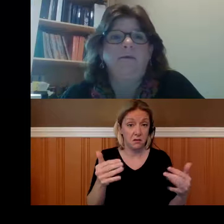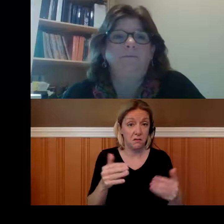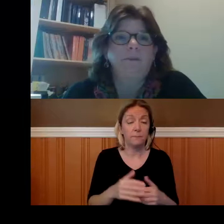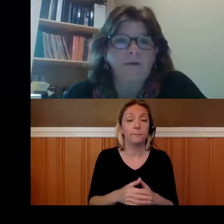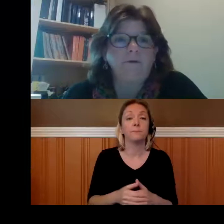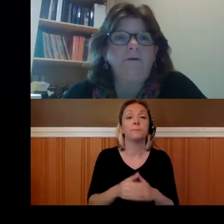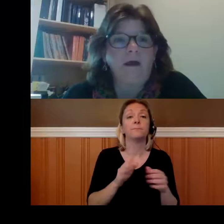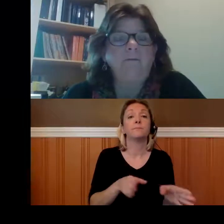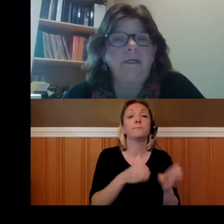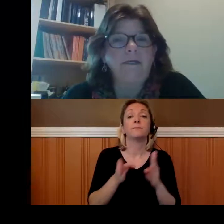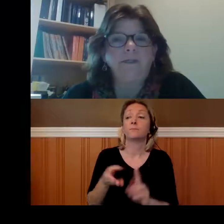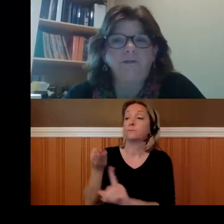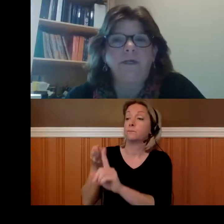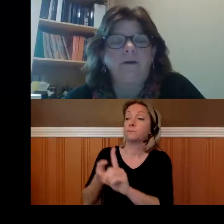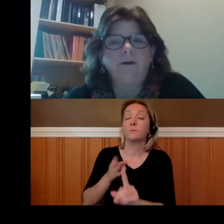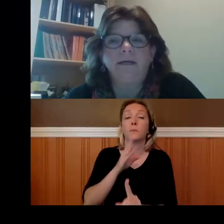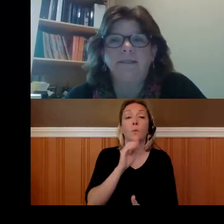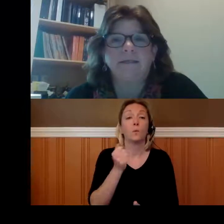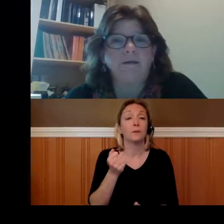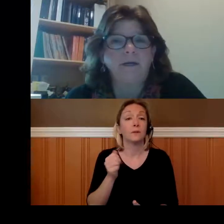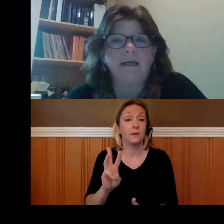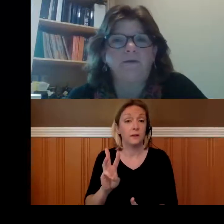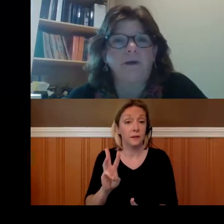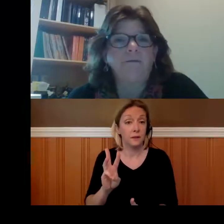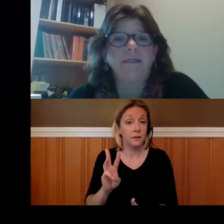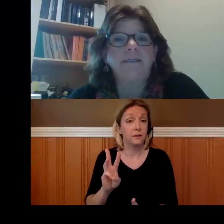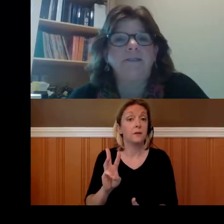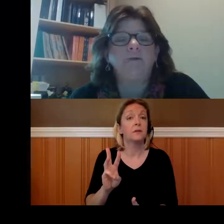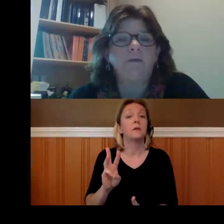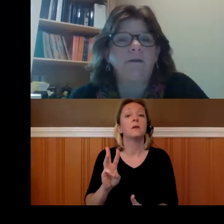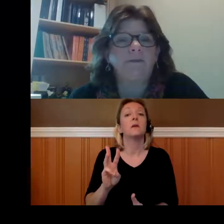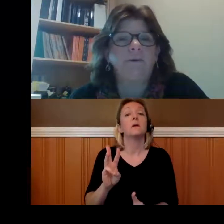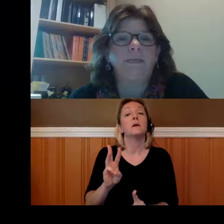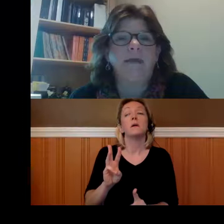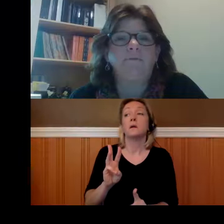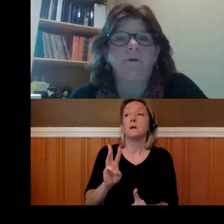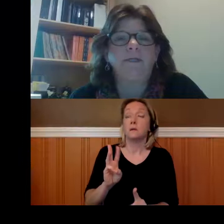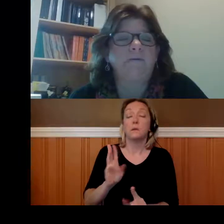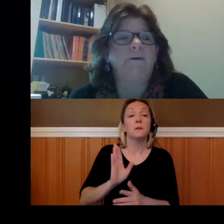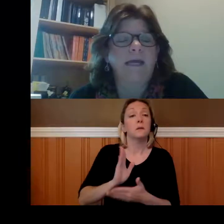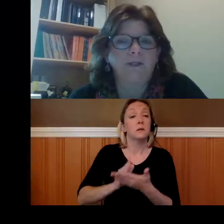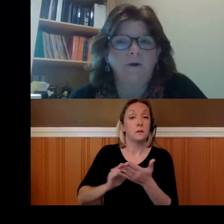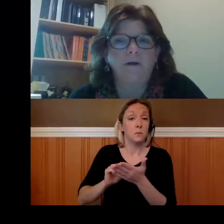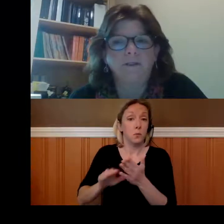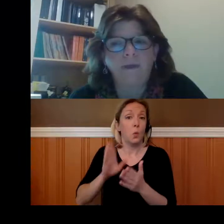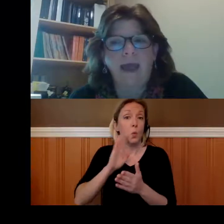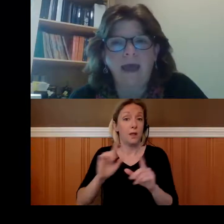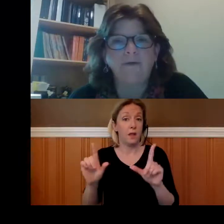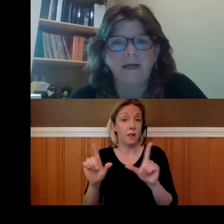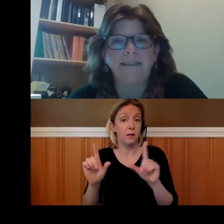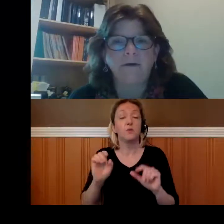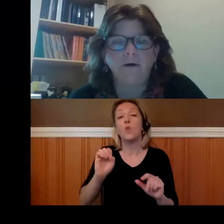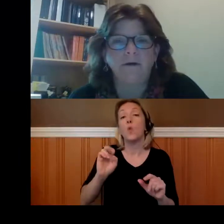believe it or not, we need children that aren't necessarily going to get their driver's license to obtain a photo identification card, so they have an ID